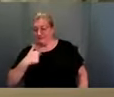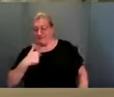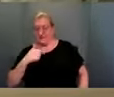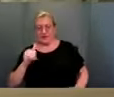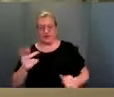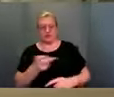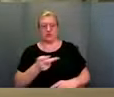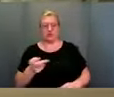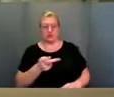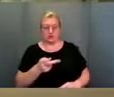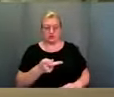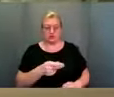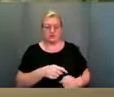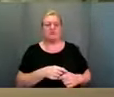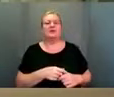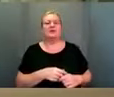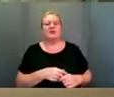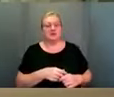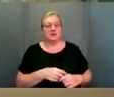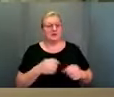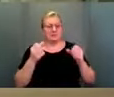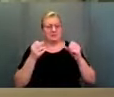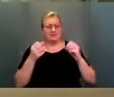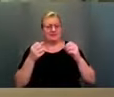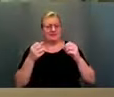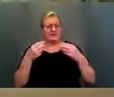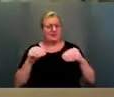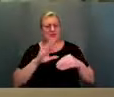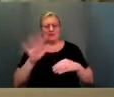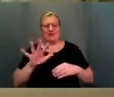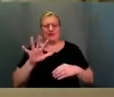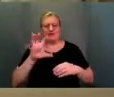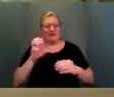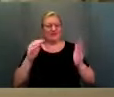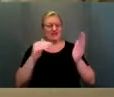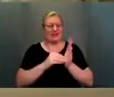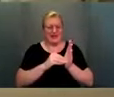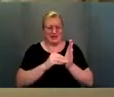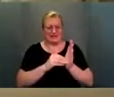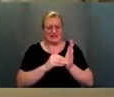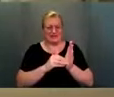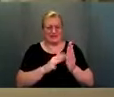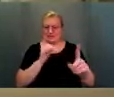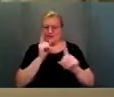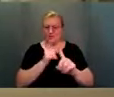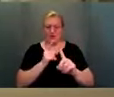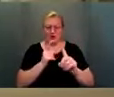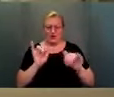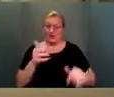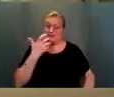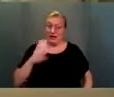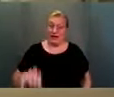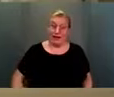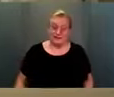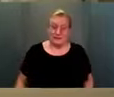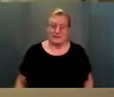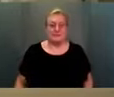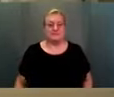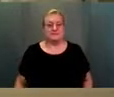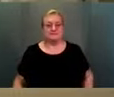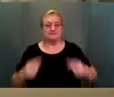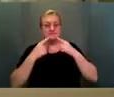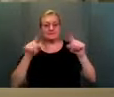They were at number one for record numbers of week and sold about 500,000. That's gold a week. Yeah, that's pretty hot. That's